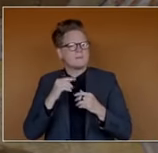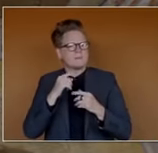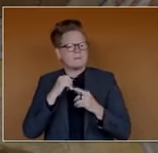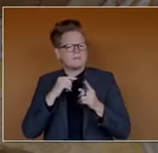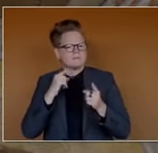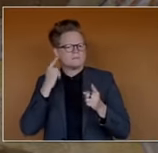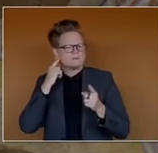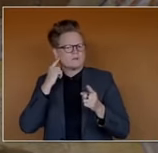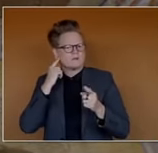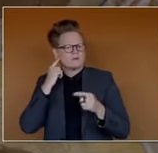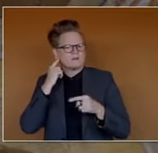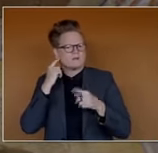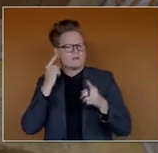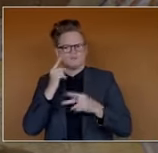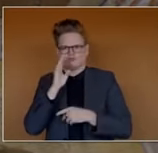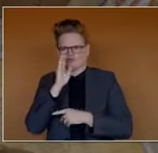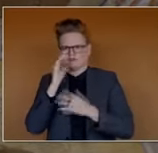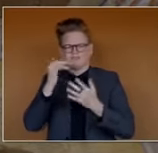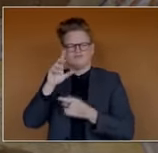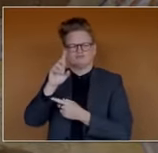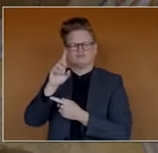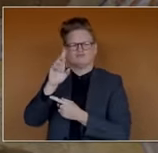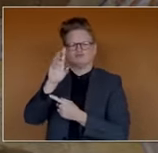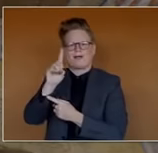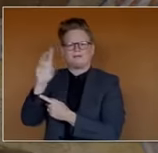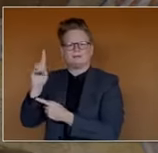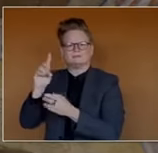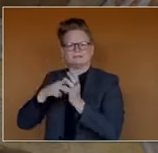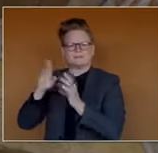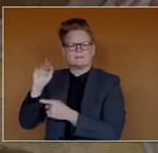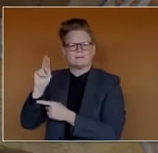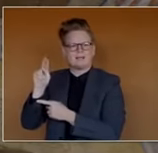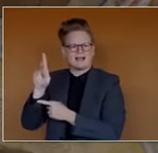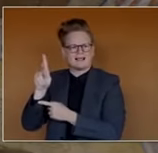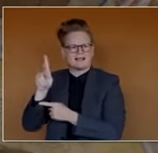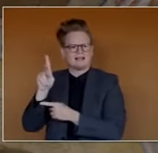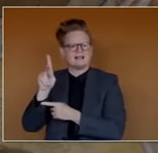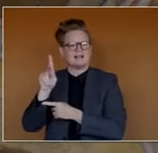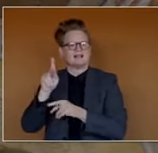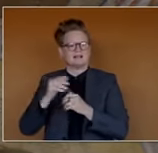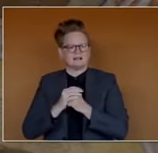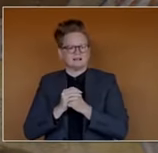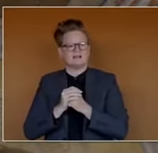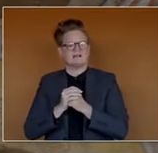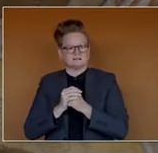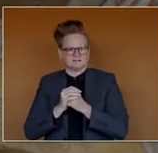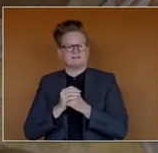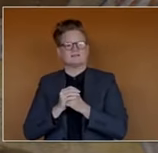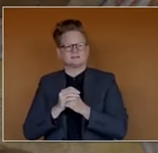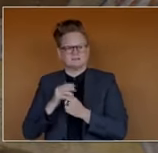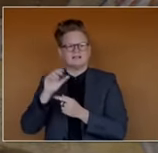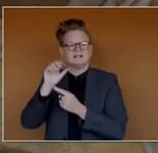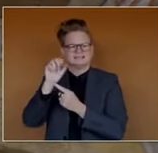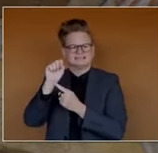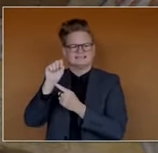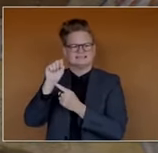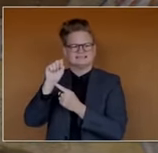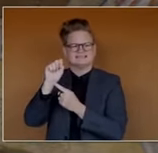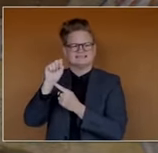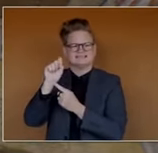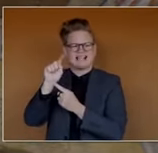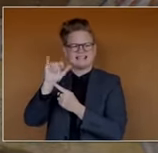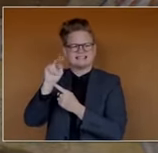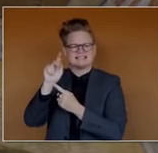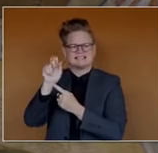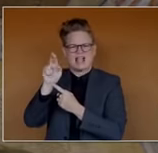then, as you well know, some statutory language having to do with distance learning is up for either renewal or expiration soon. Do you